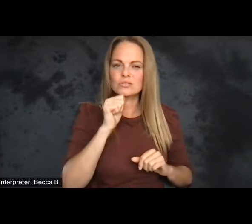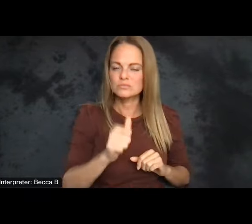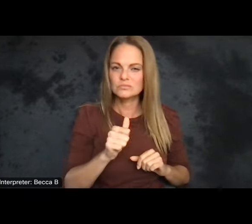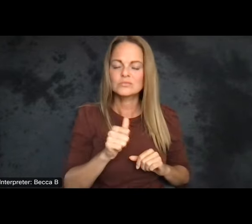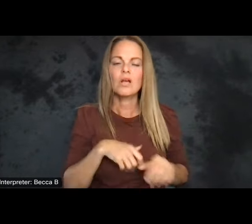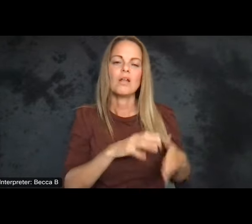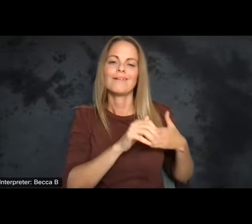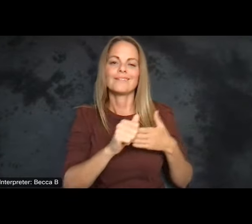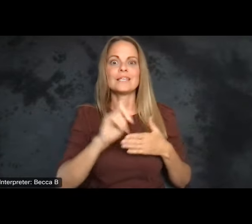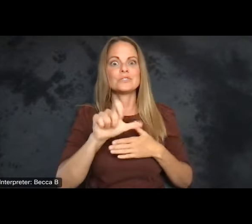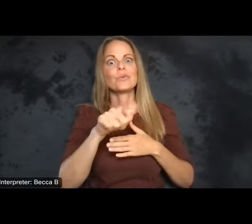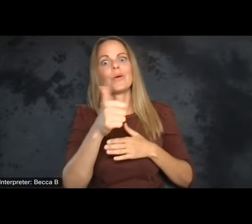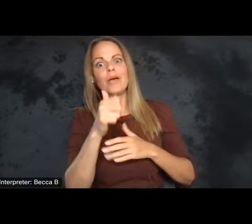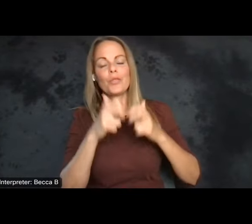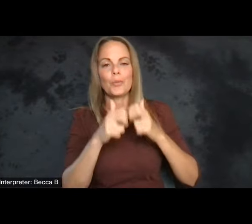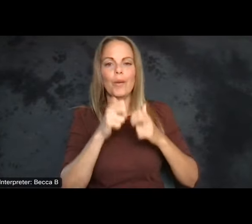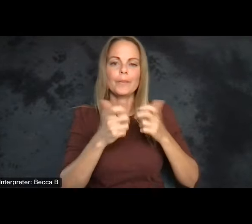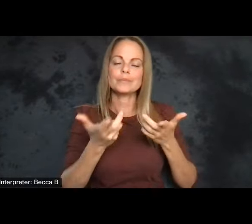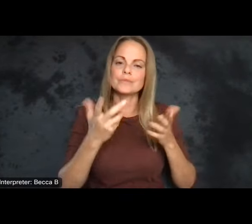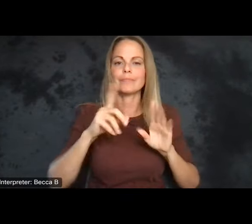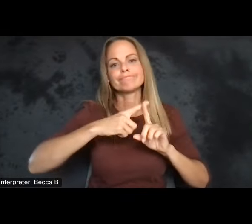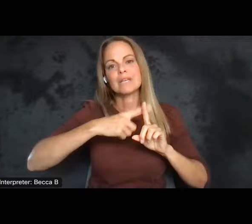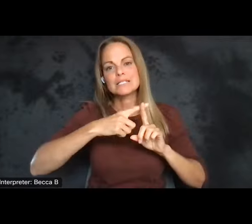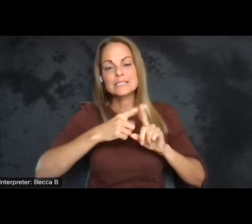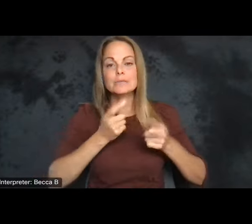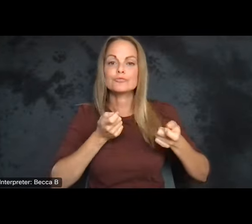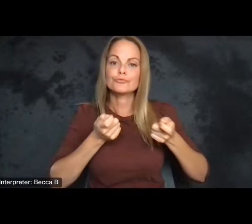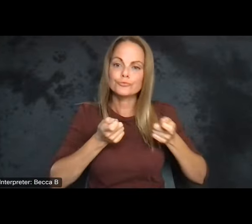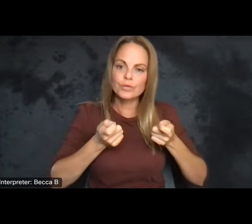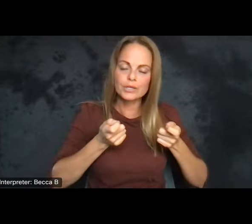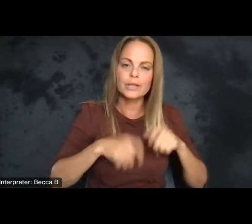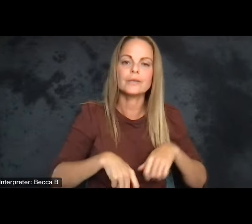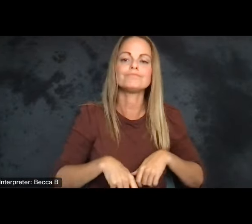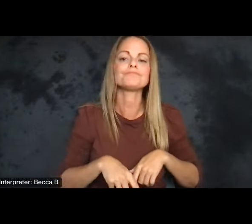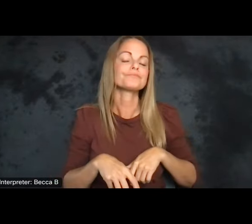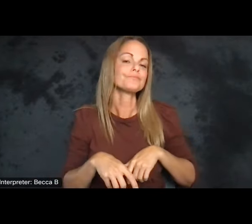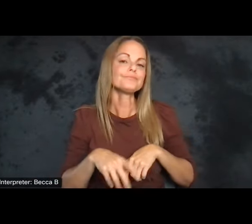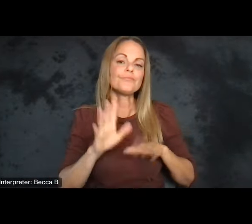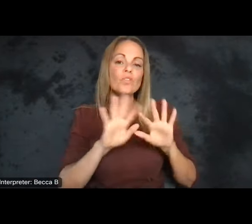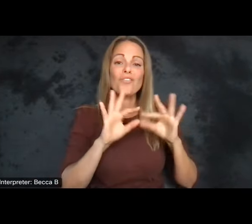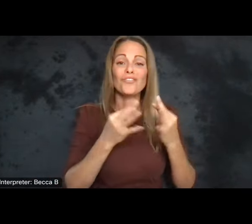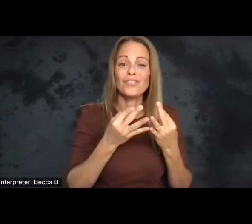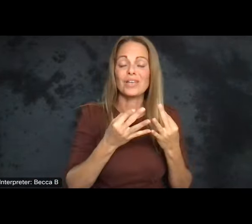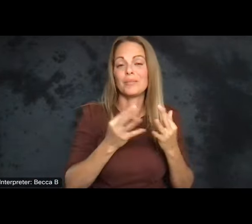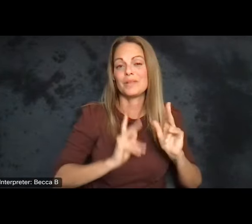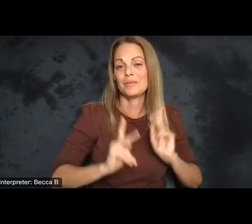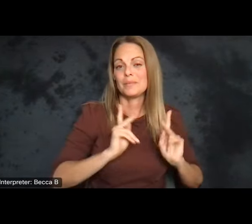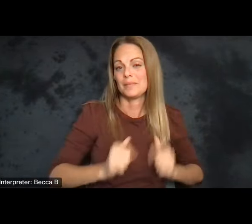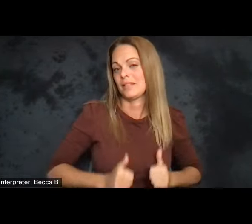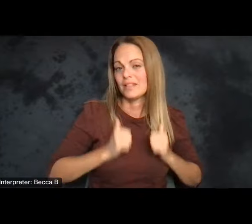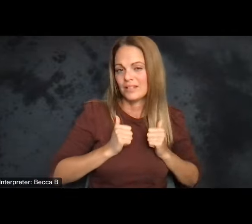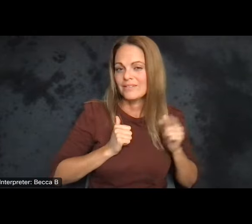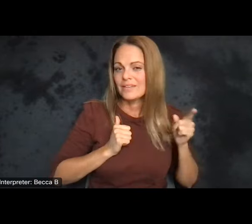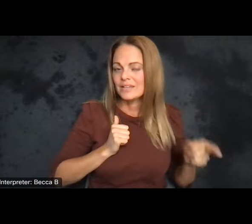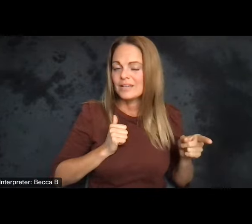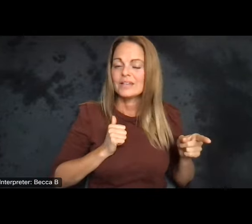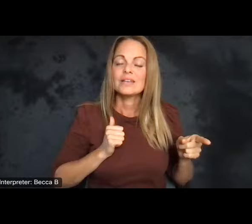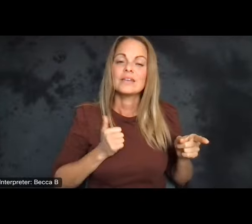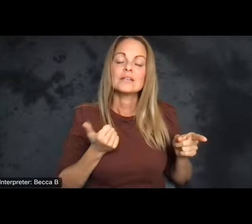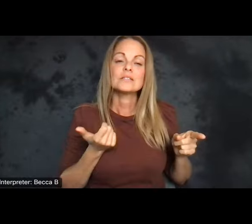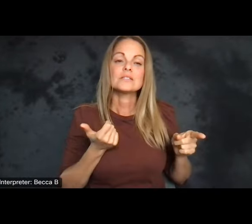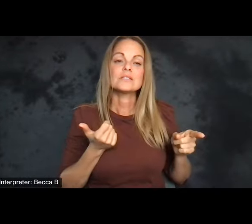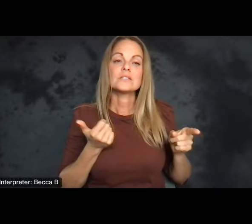issues there with being able to regulate the temperatures in the spaces where these residents and family members are living. Moving into 27, you see